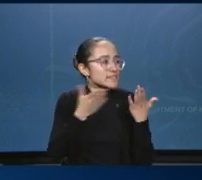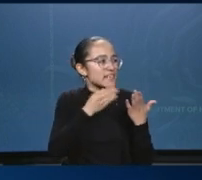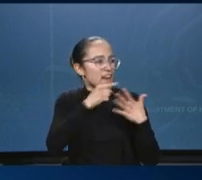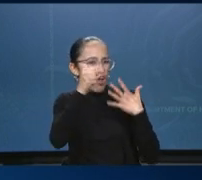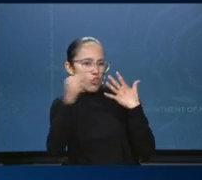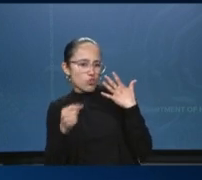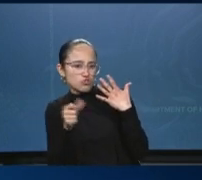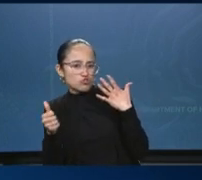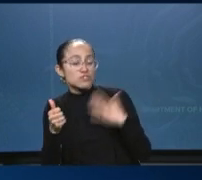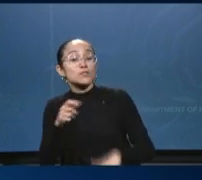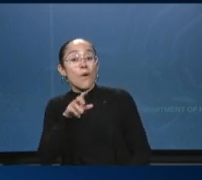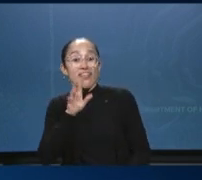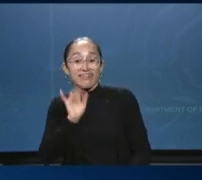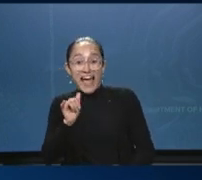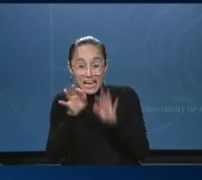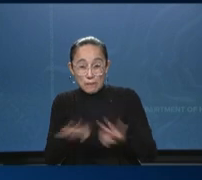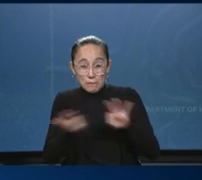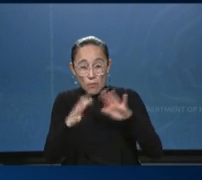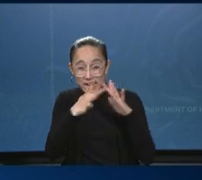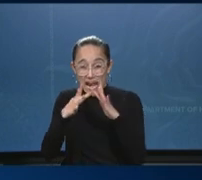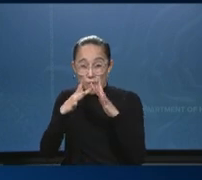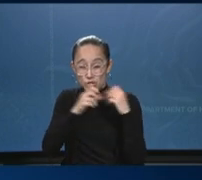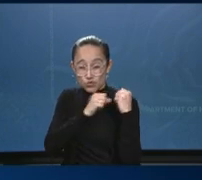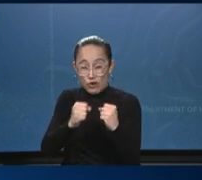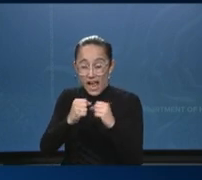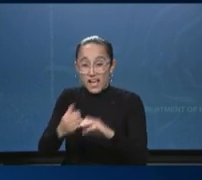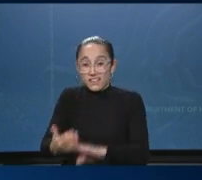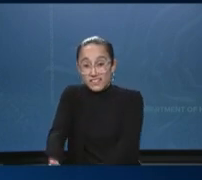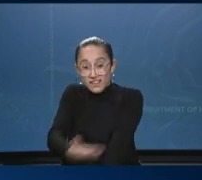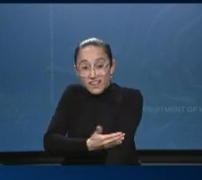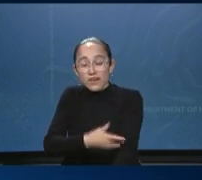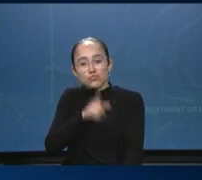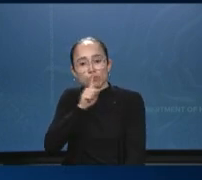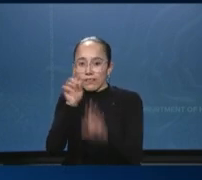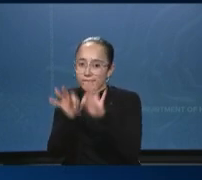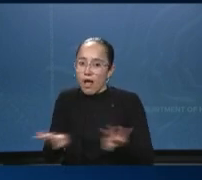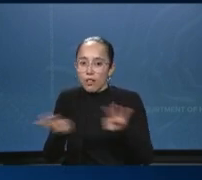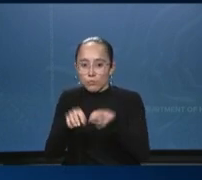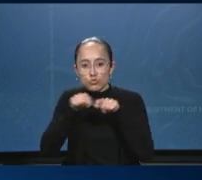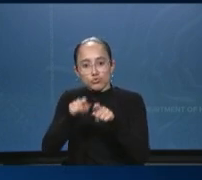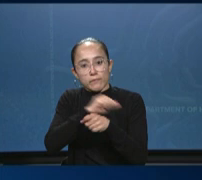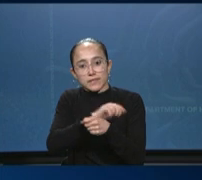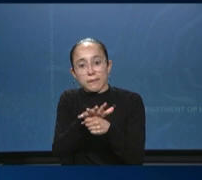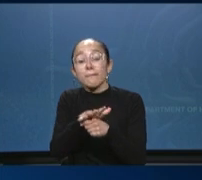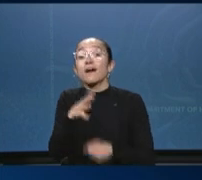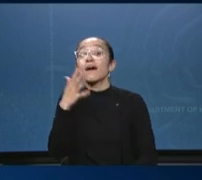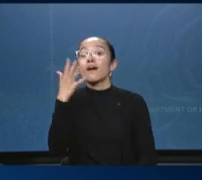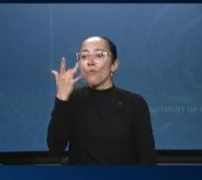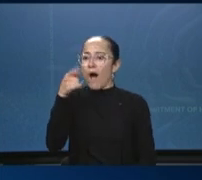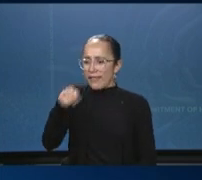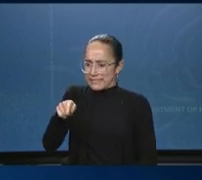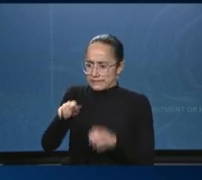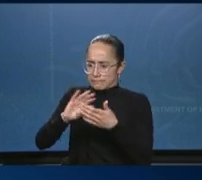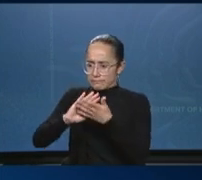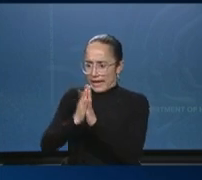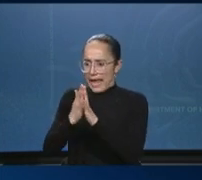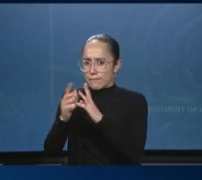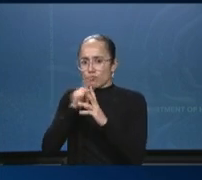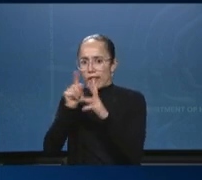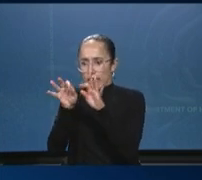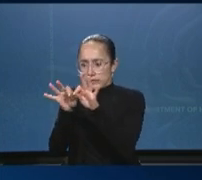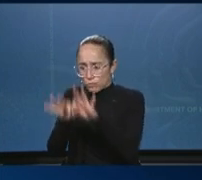that important network was just so valuable during the pandemic because they became a critical access point for